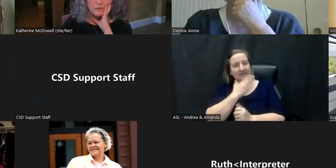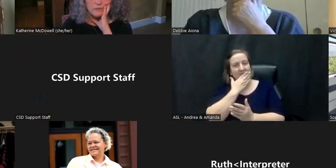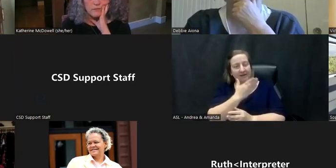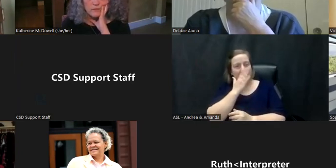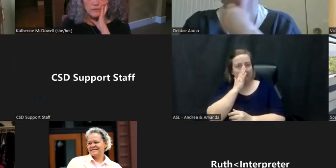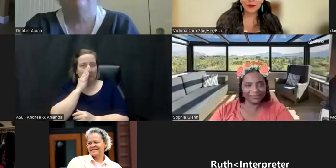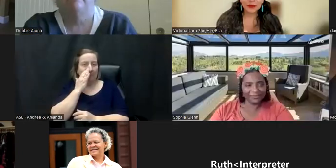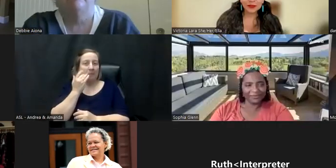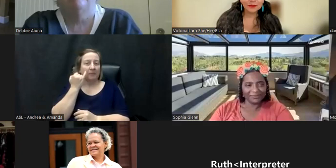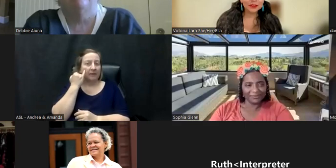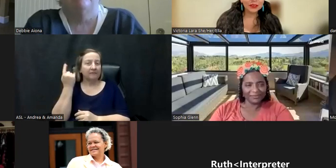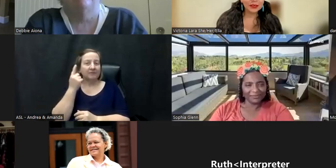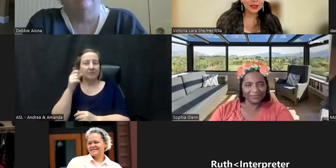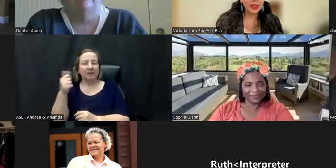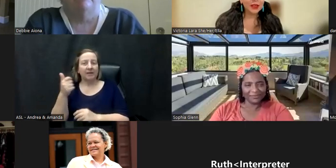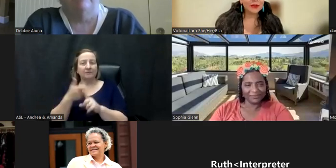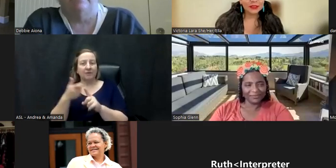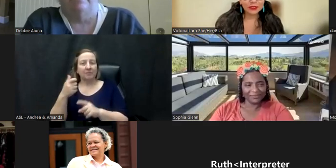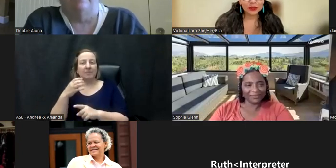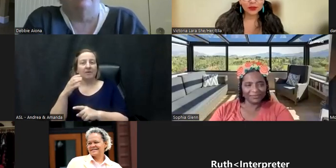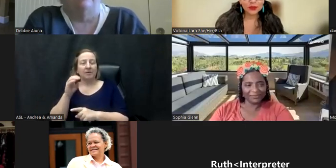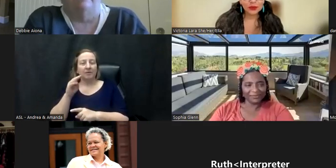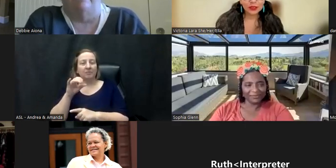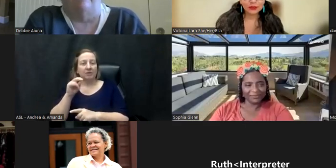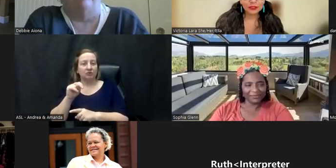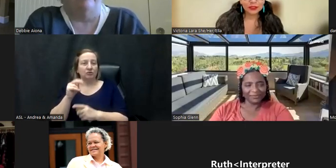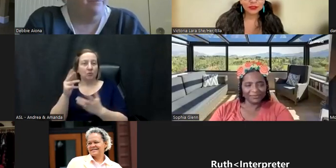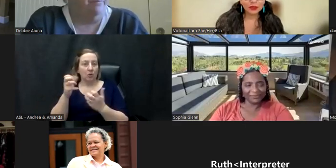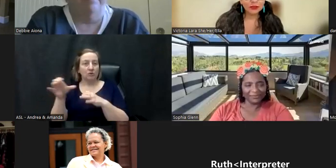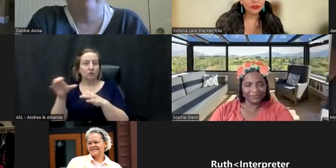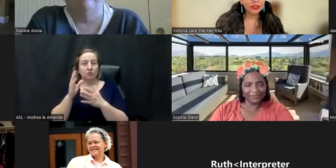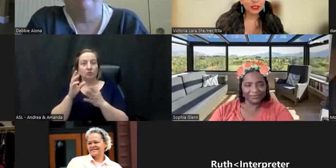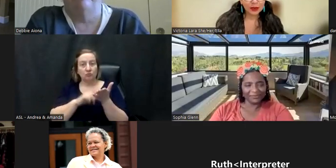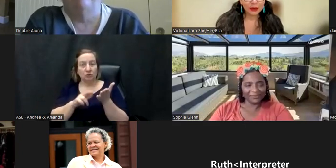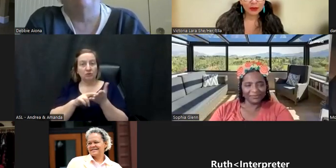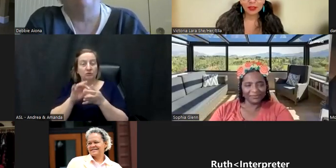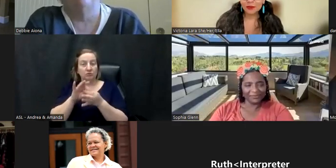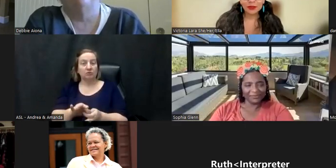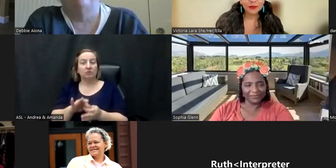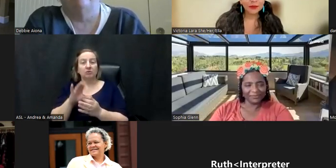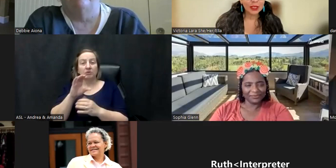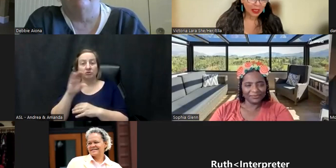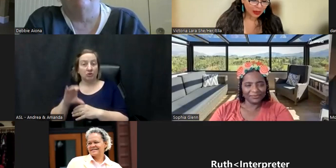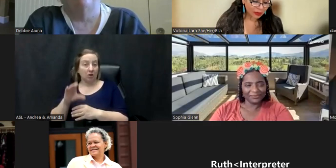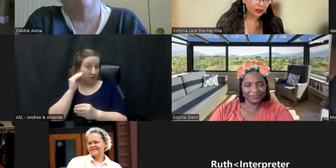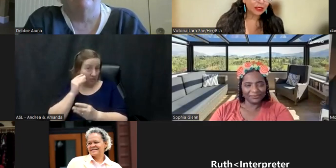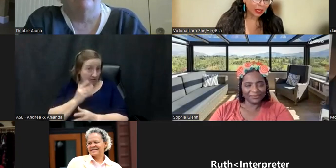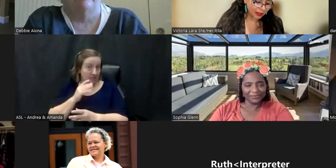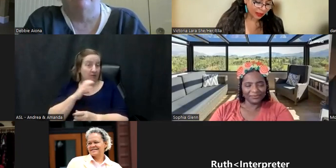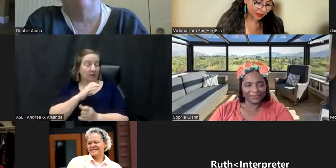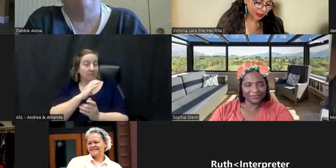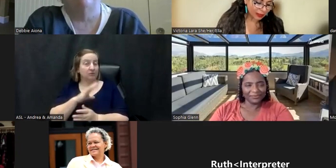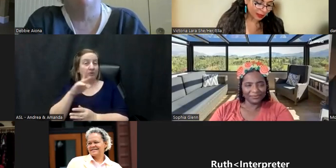And if somebody from the commissioner wants to do research on Chicago, let me know.